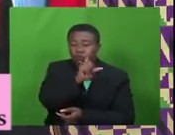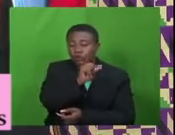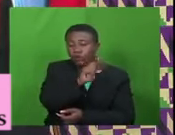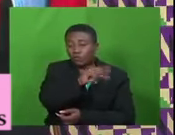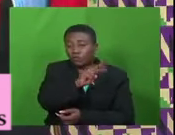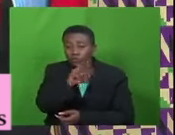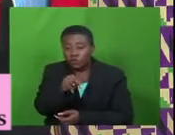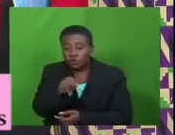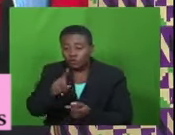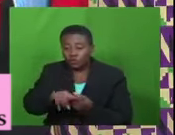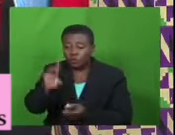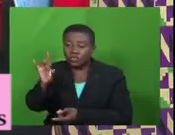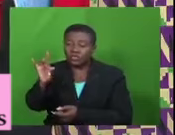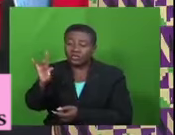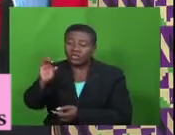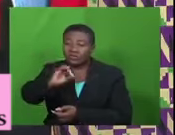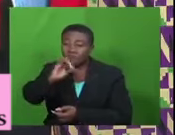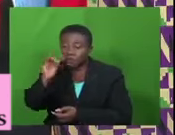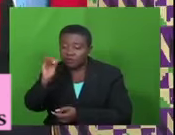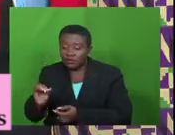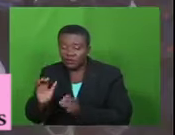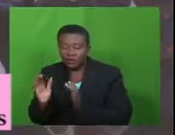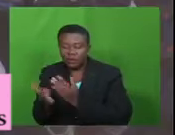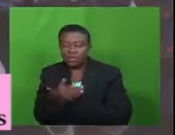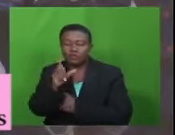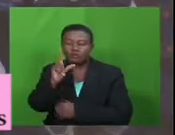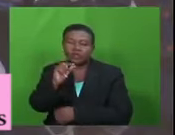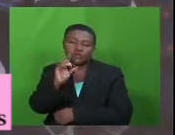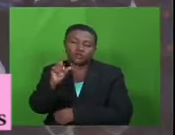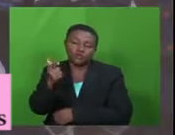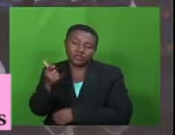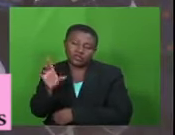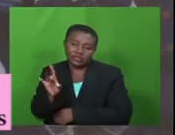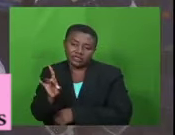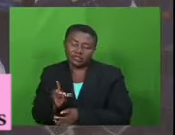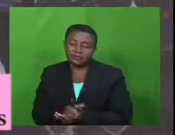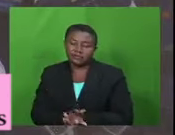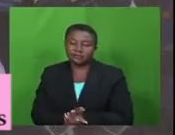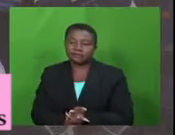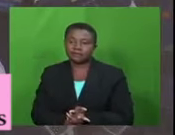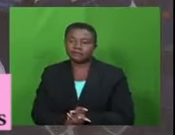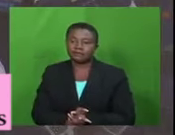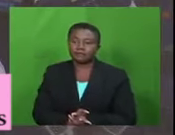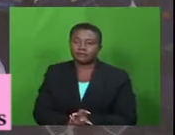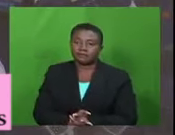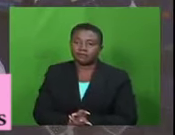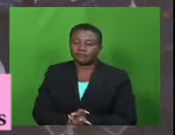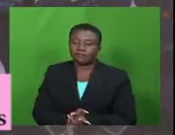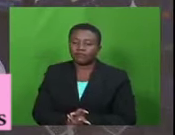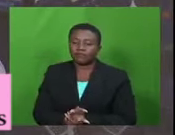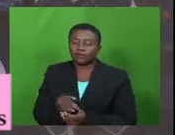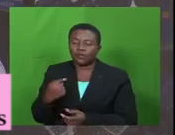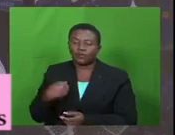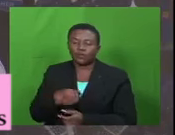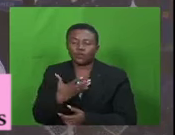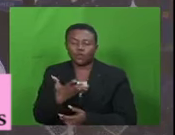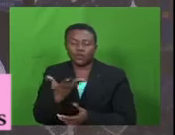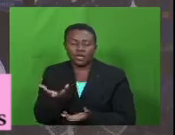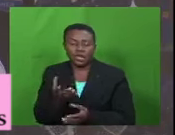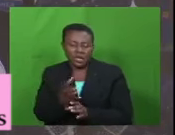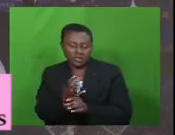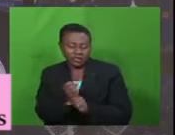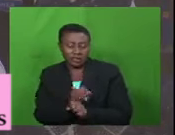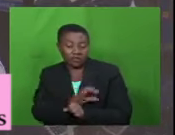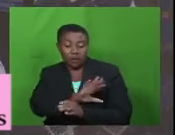to 18% by 2028. Mr. Speaker, in order to achieve these goals,